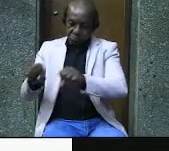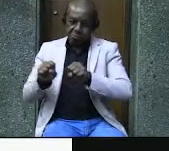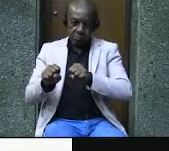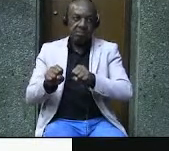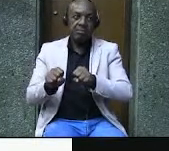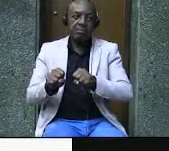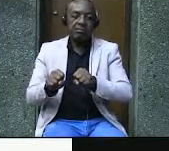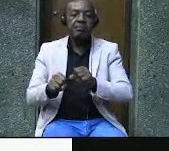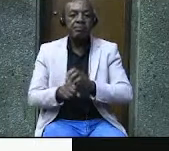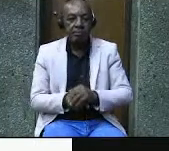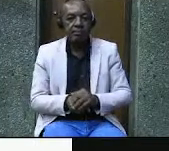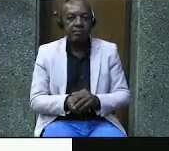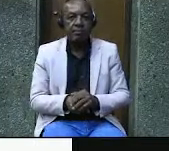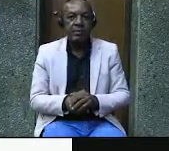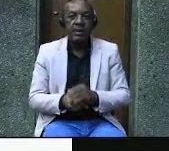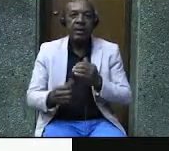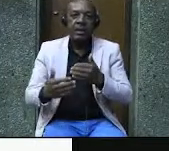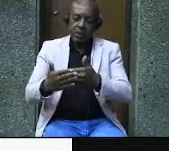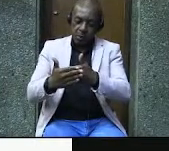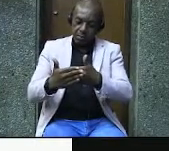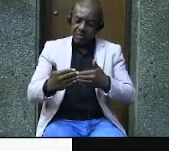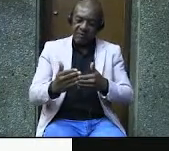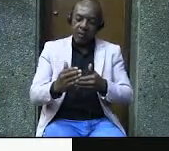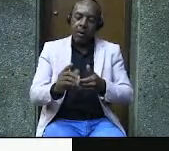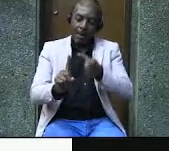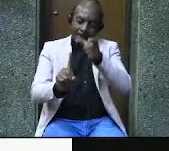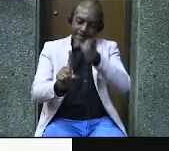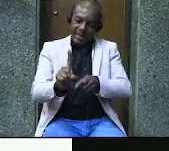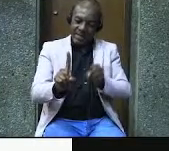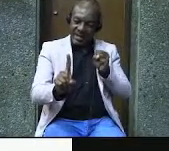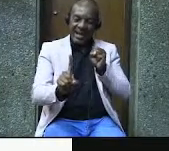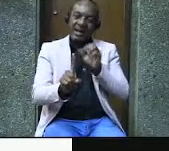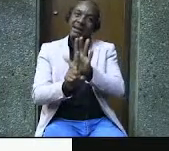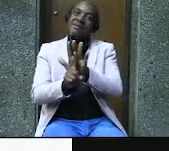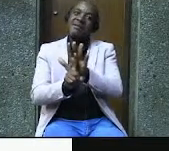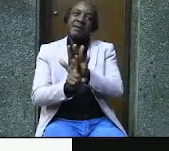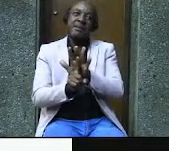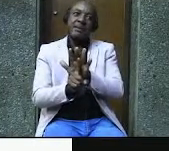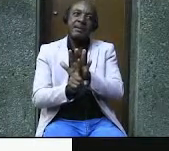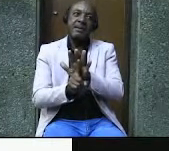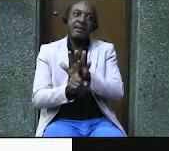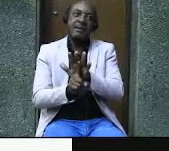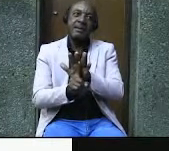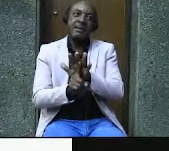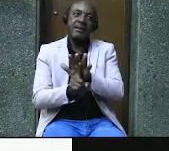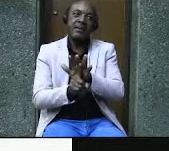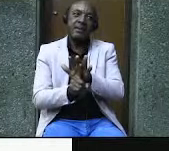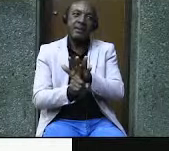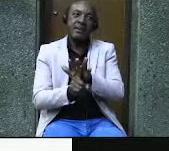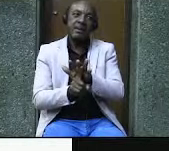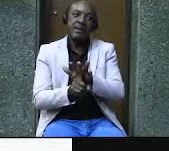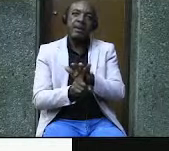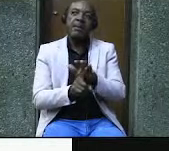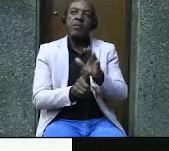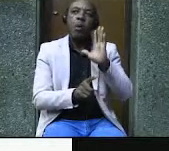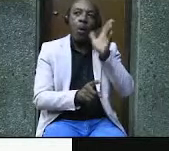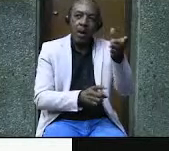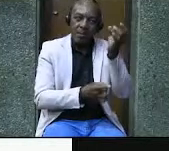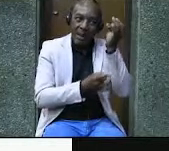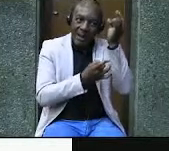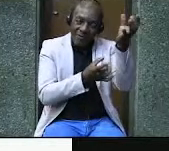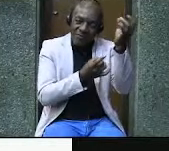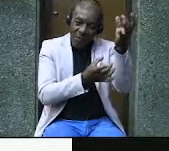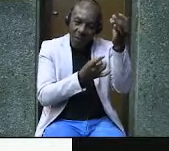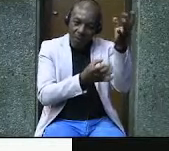Before a person affected by expropriation is served with a notice of intention to